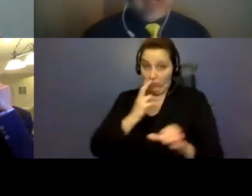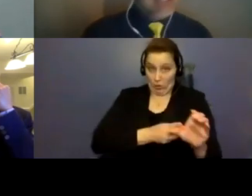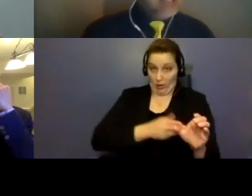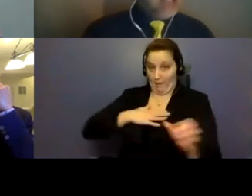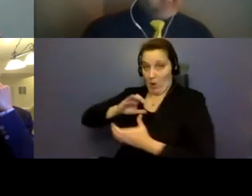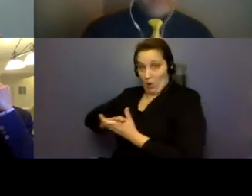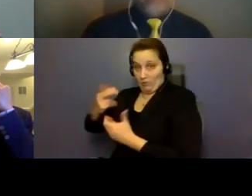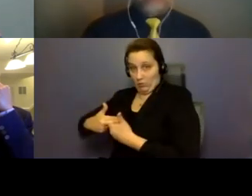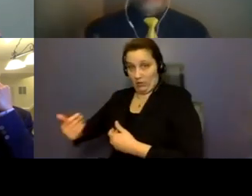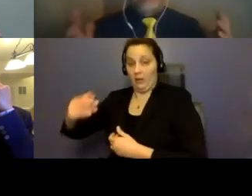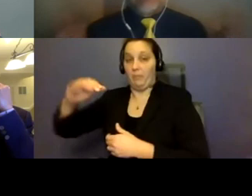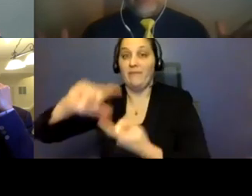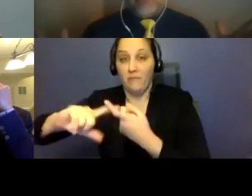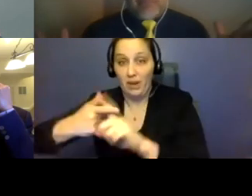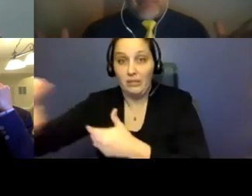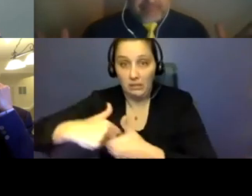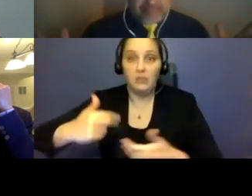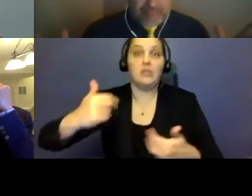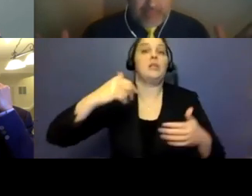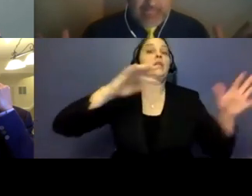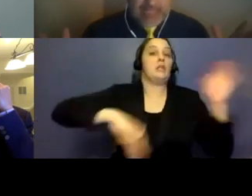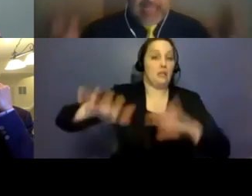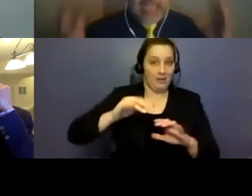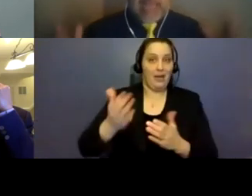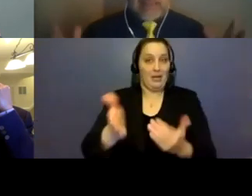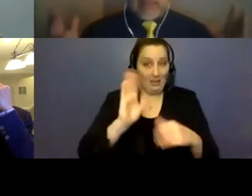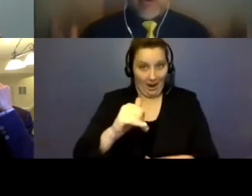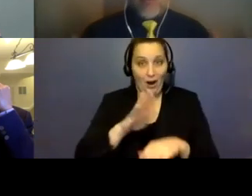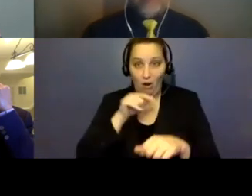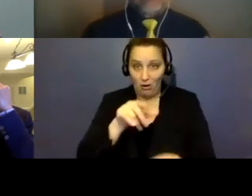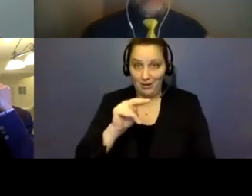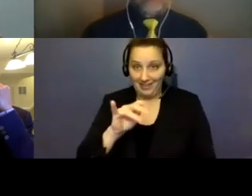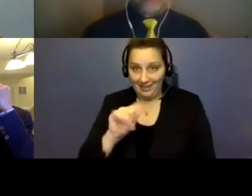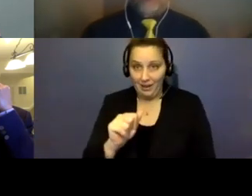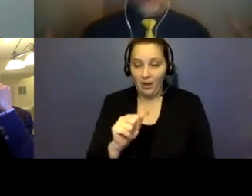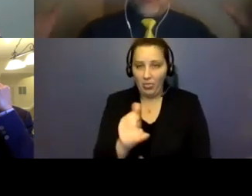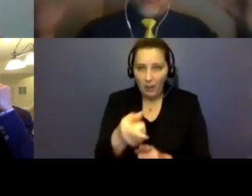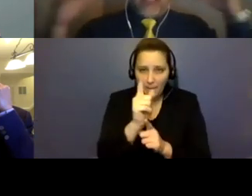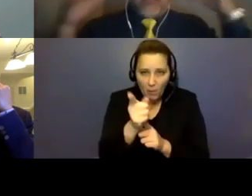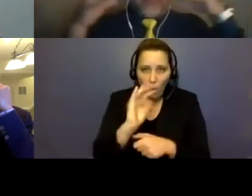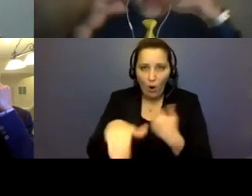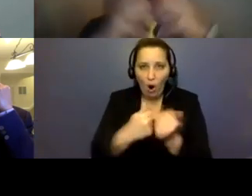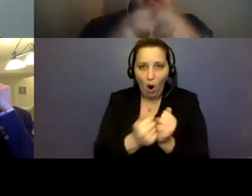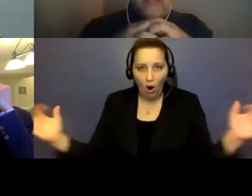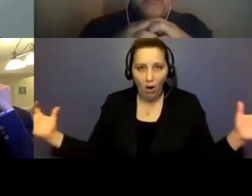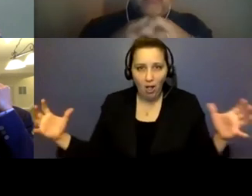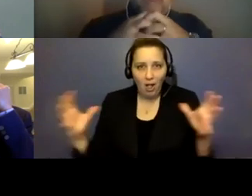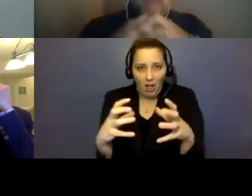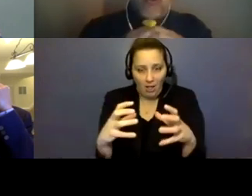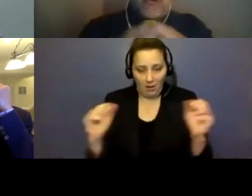Fred." And let me tell you, at the moment that we all came together, it